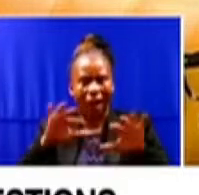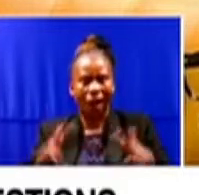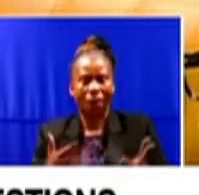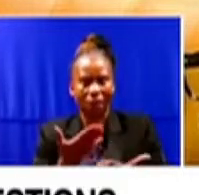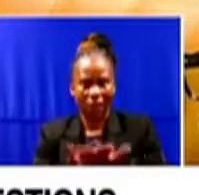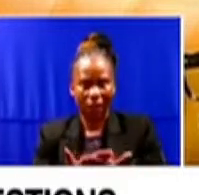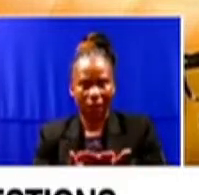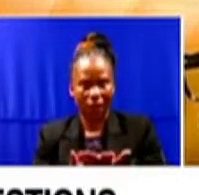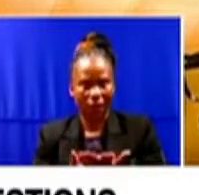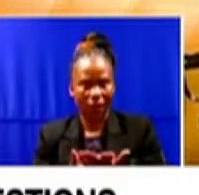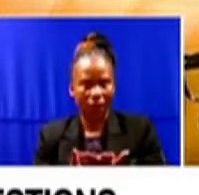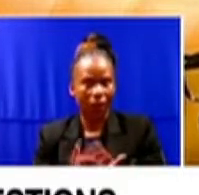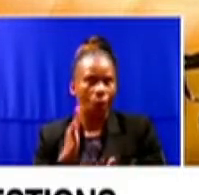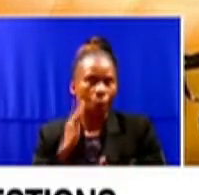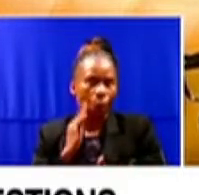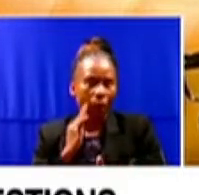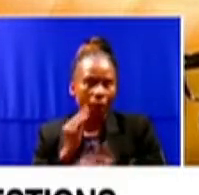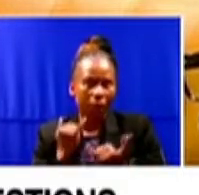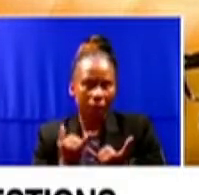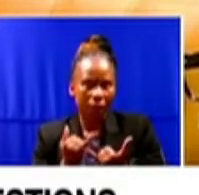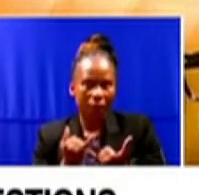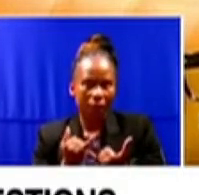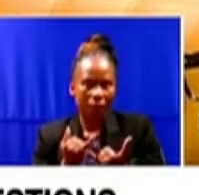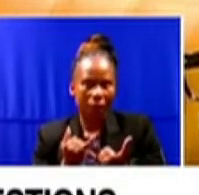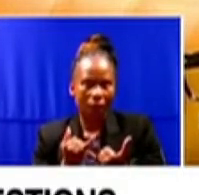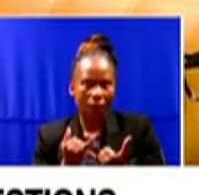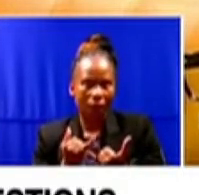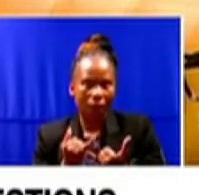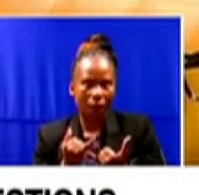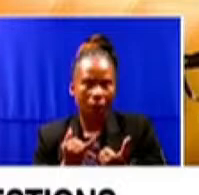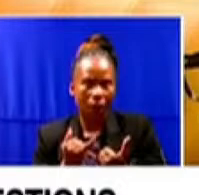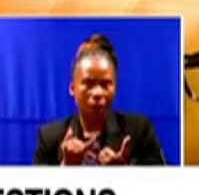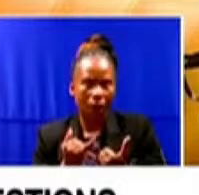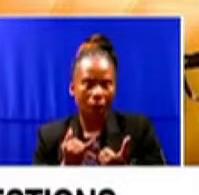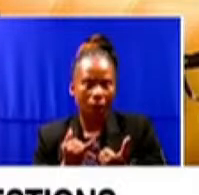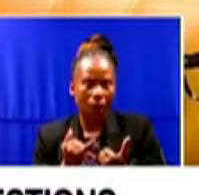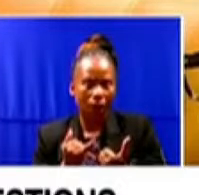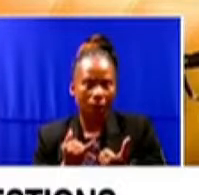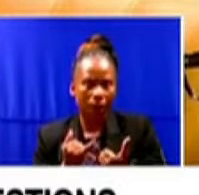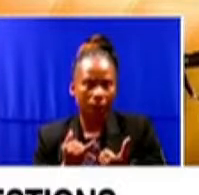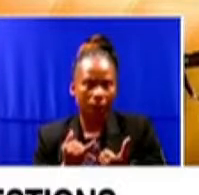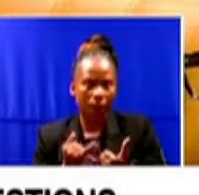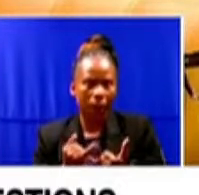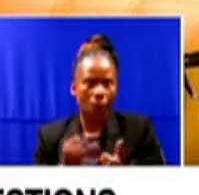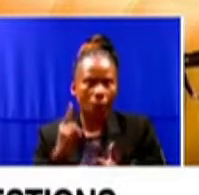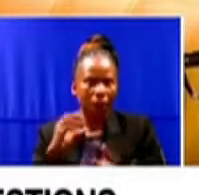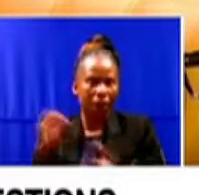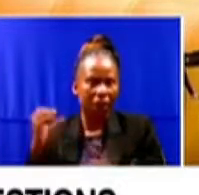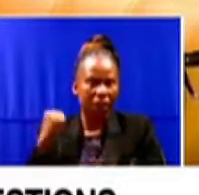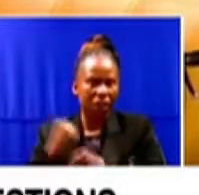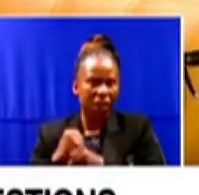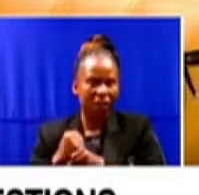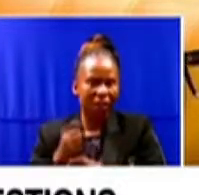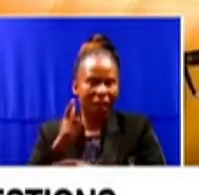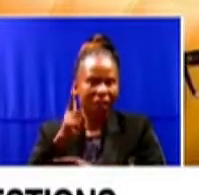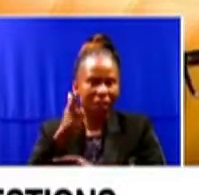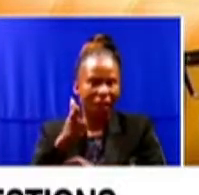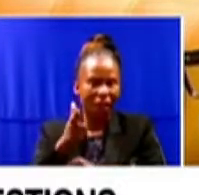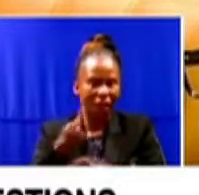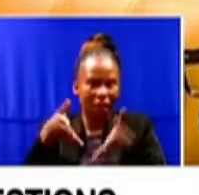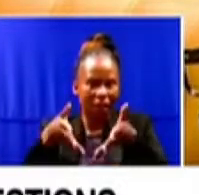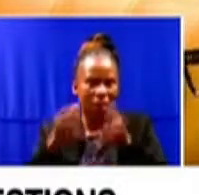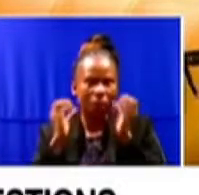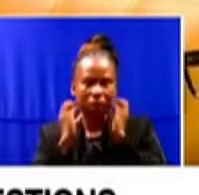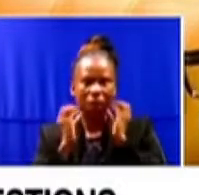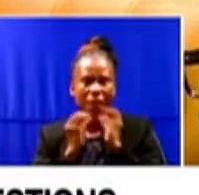of the babies to encourage their parents to produce more rubber? Now, 100 years later, in Mozambique, the children are